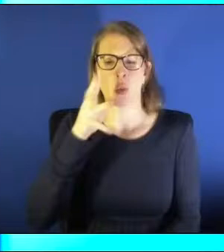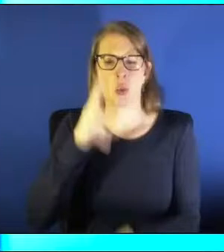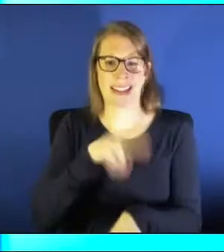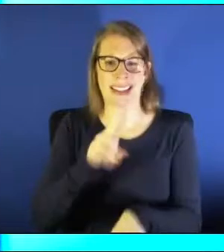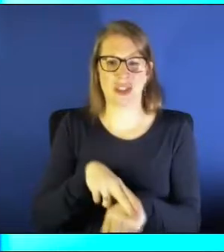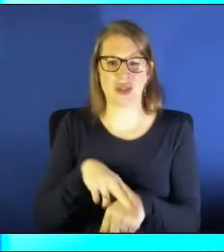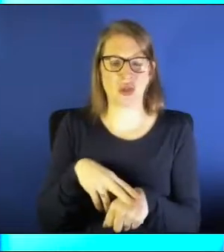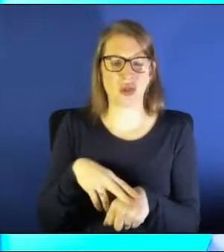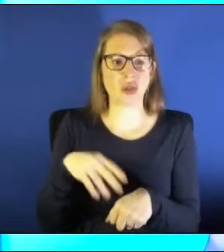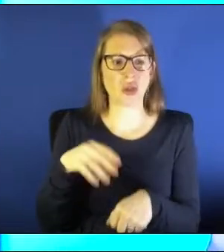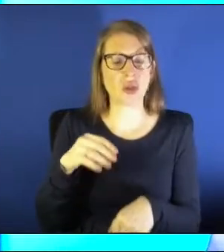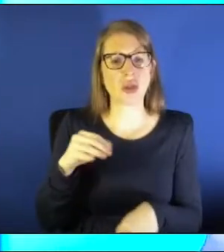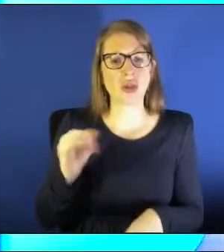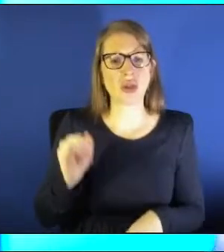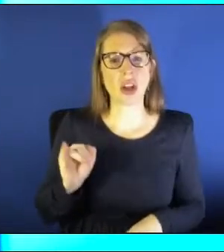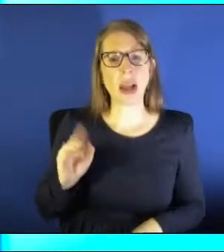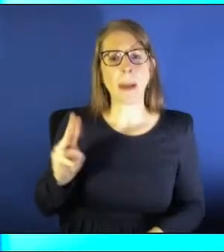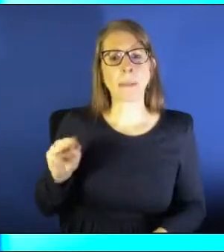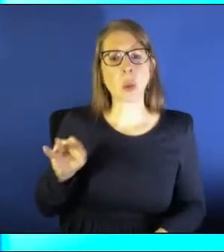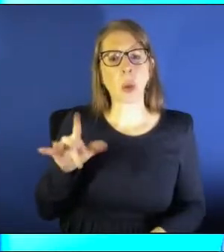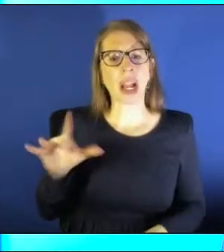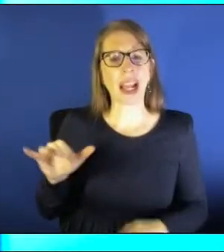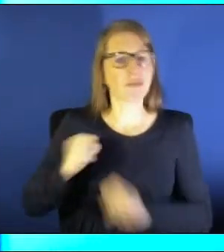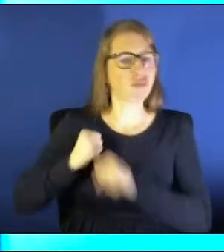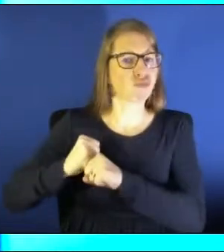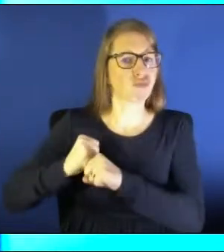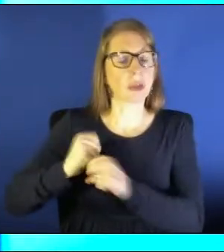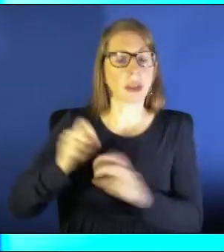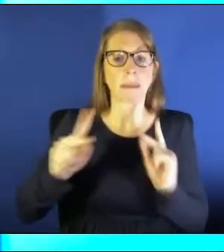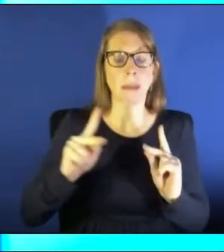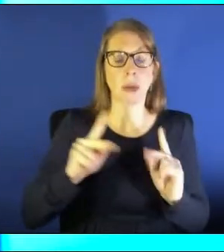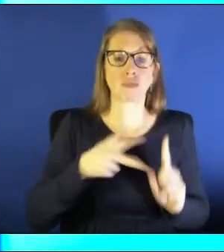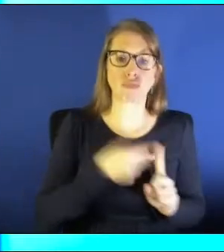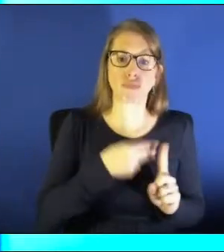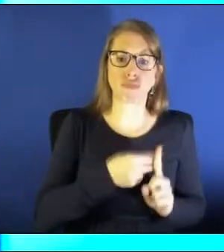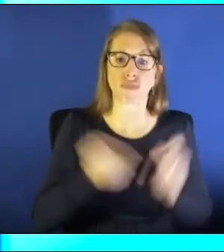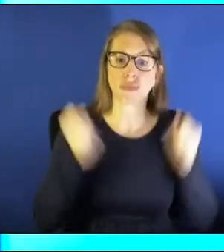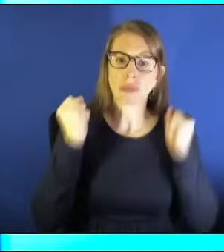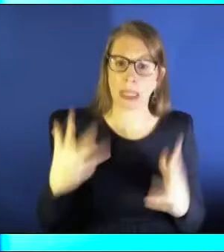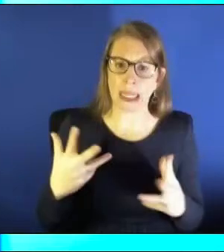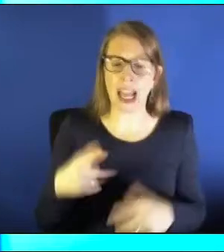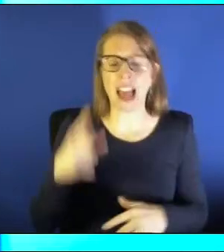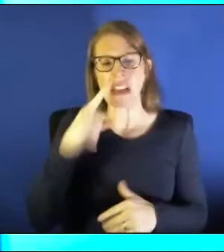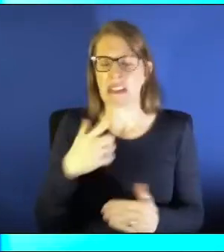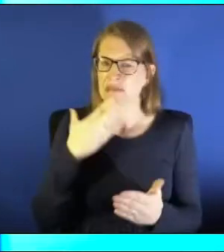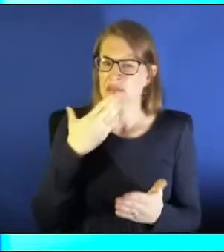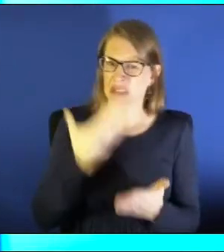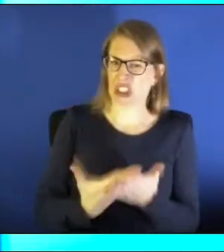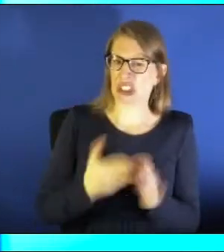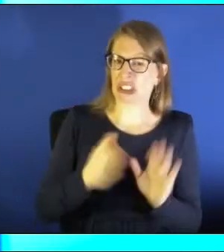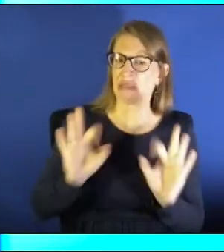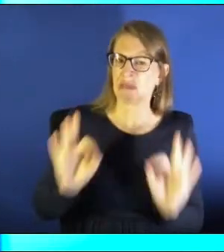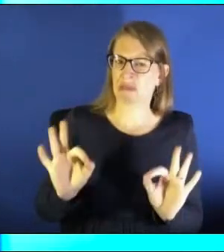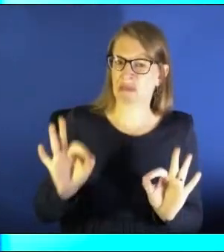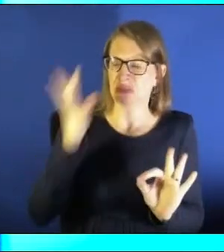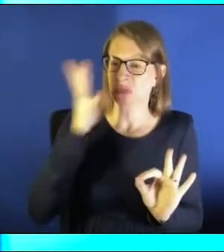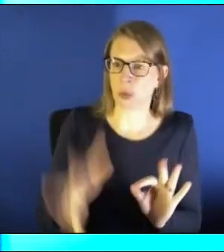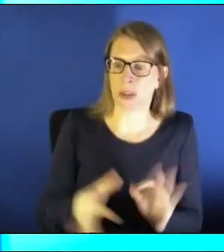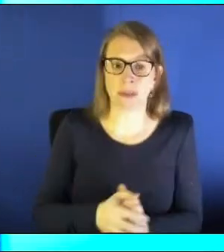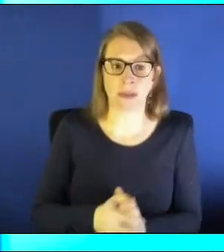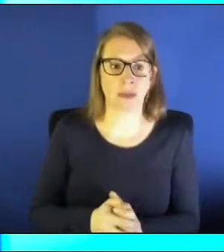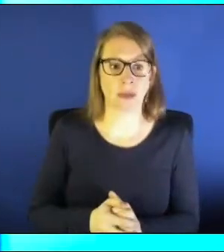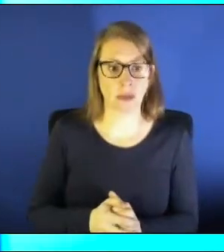there will still be a lot of people who have been immunized. So, Hawkeye, I think we're going to be in pretty good shape. It does look like we're going to be offering a